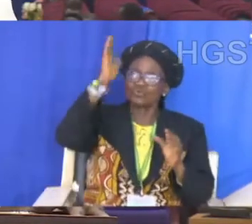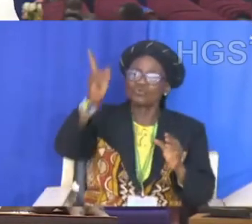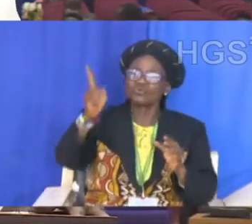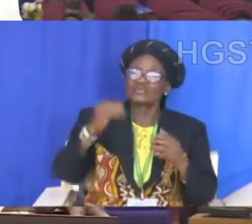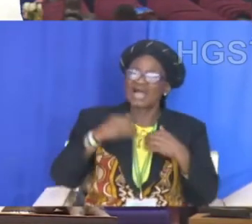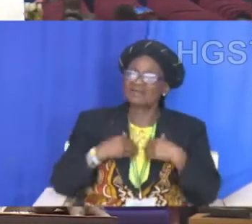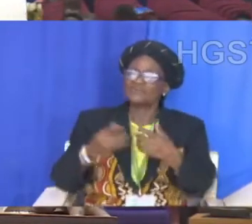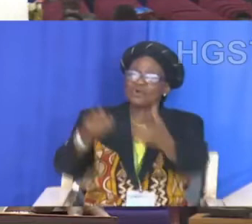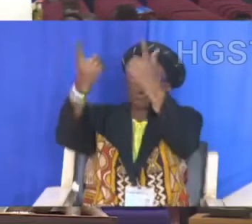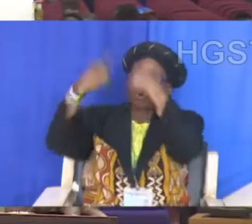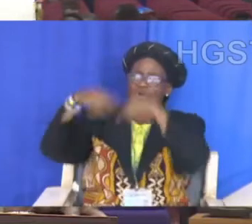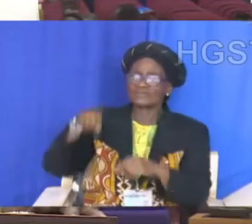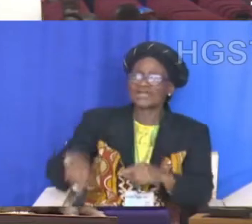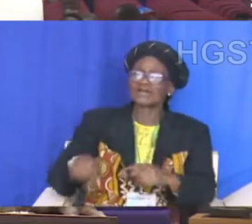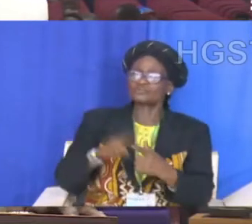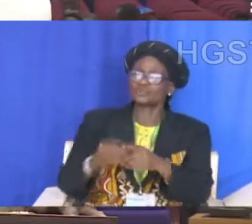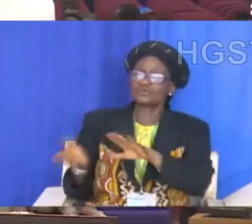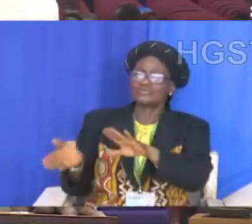You are very important.